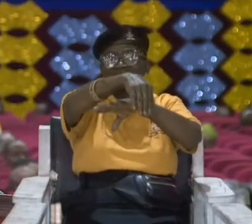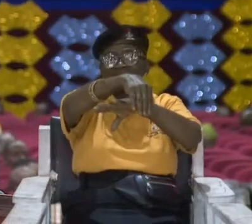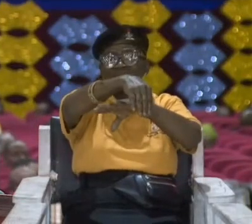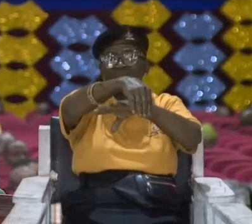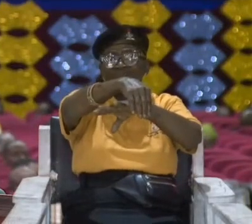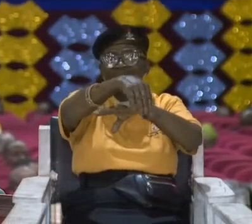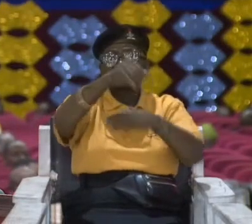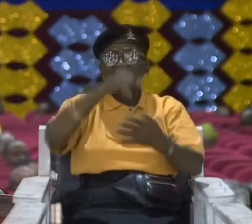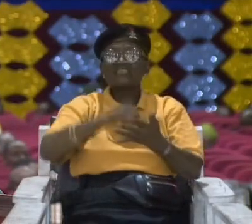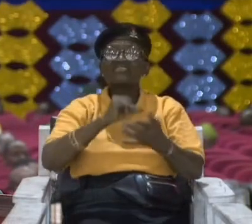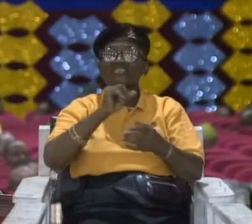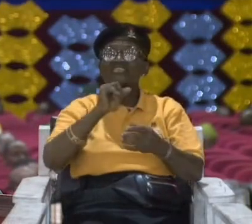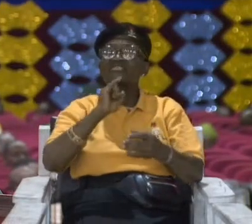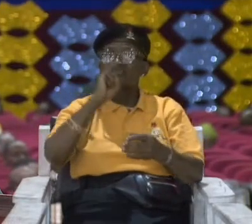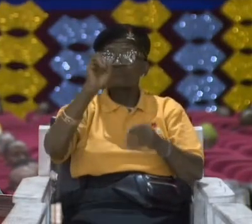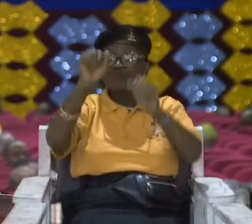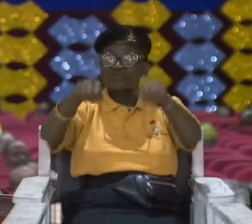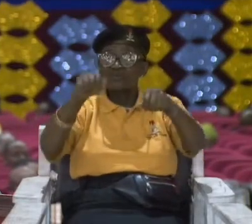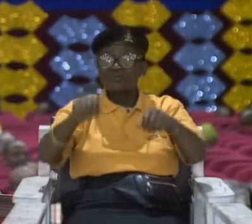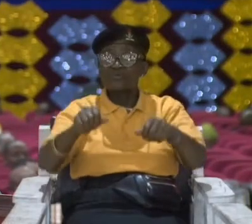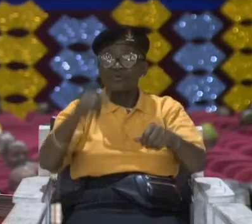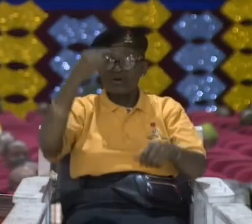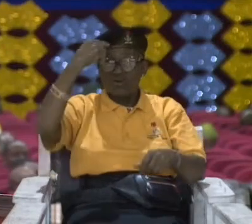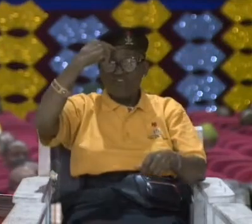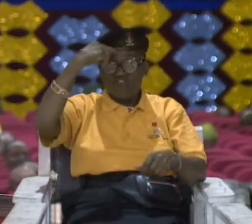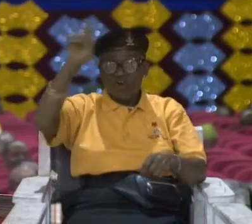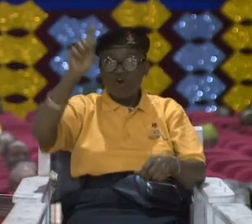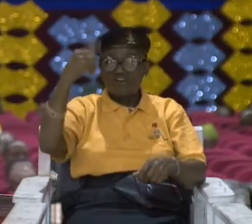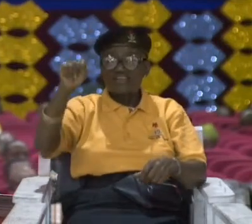It's possible for the fire to fall,